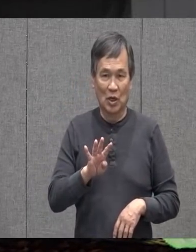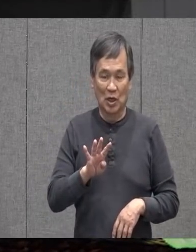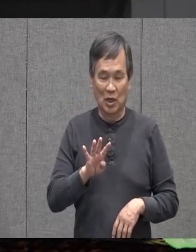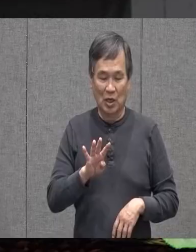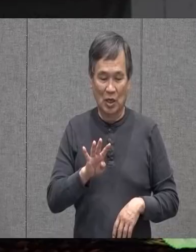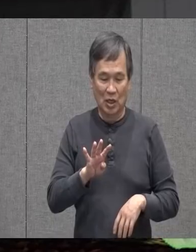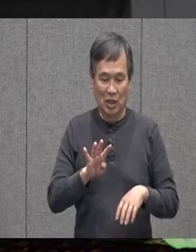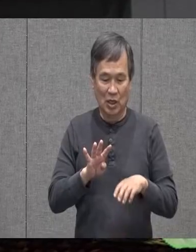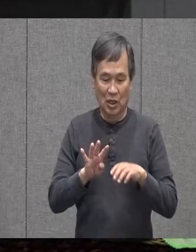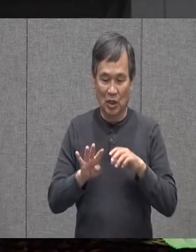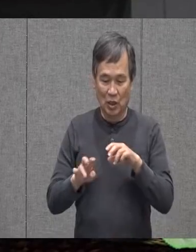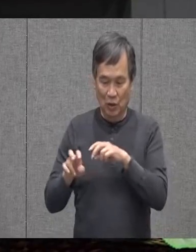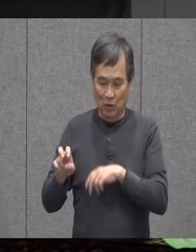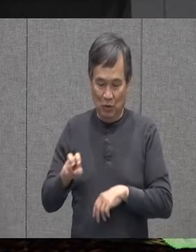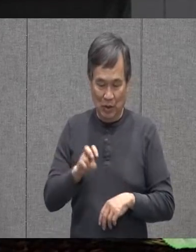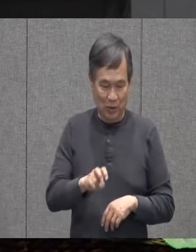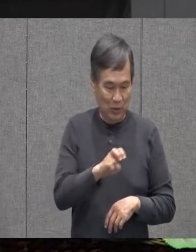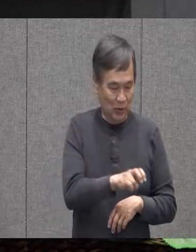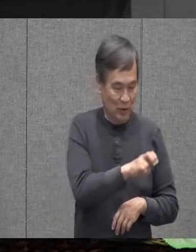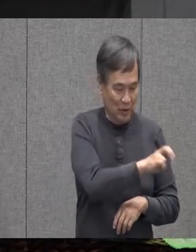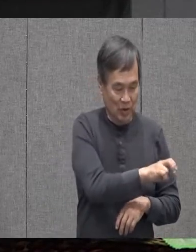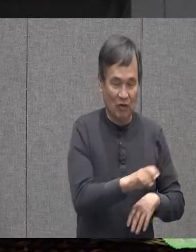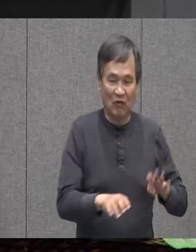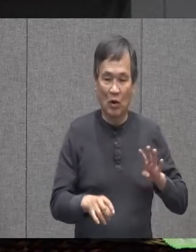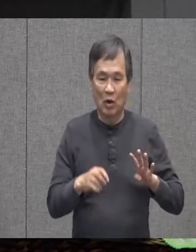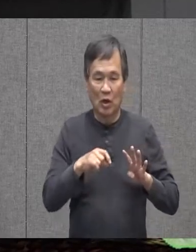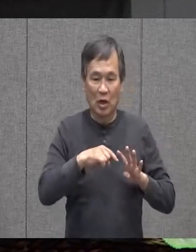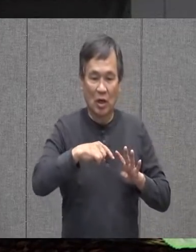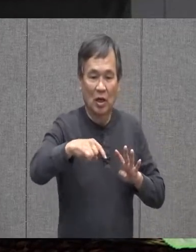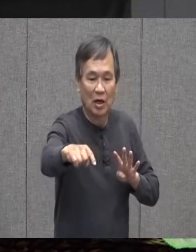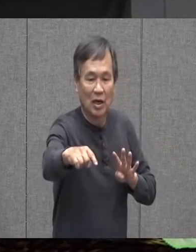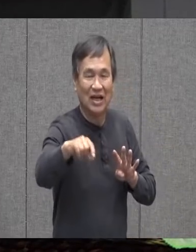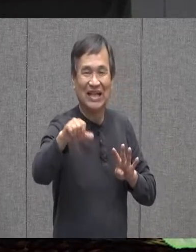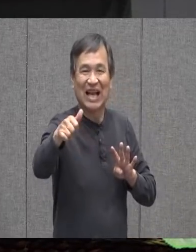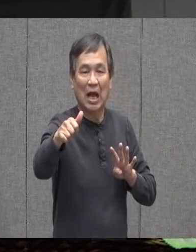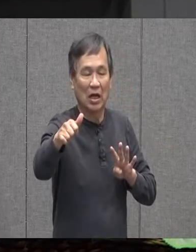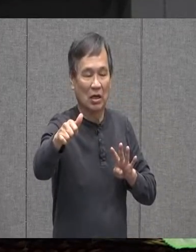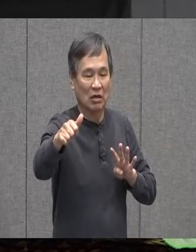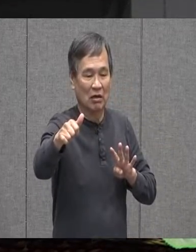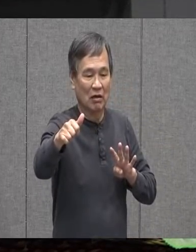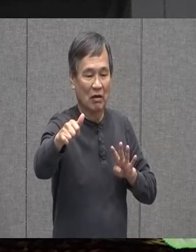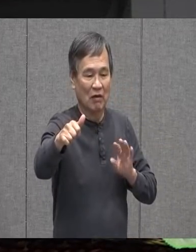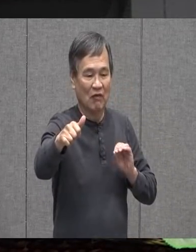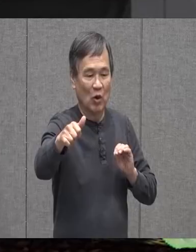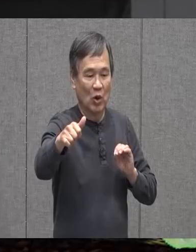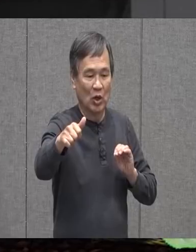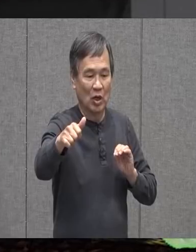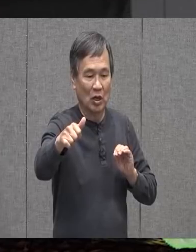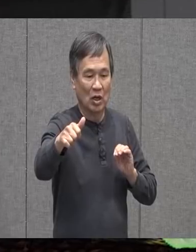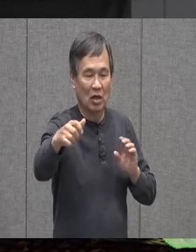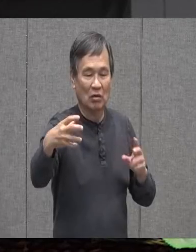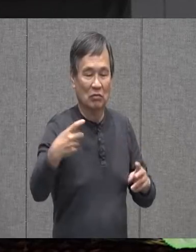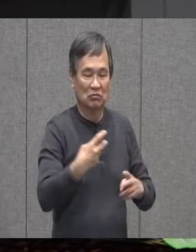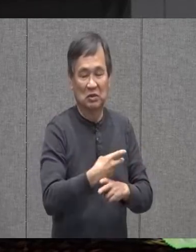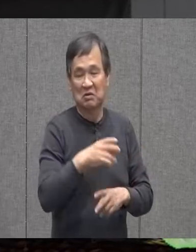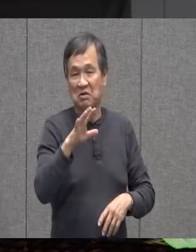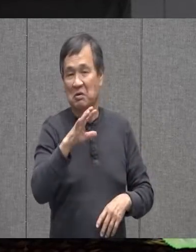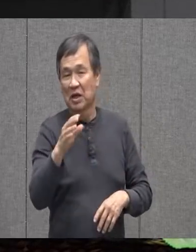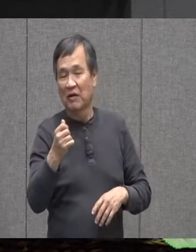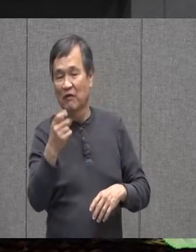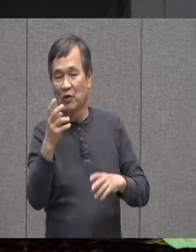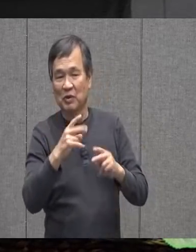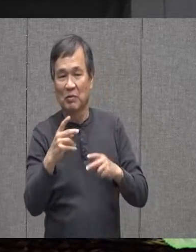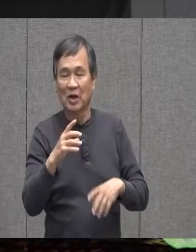10 rows. So about 40 people plus a couple people standing up. So